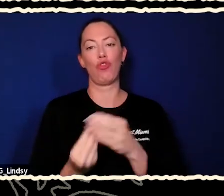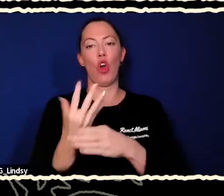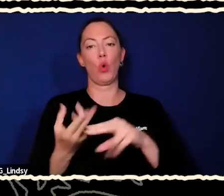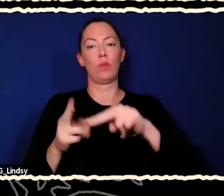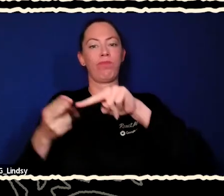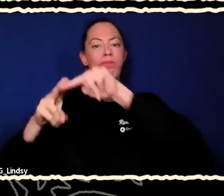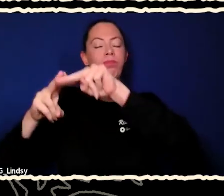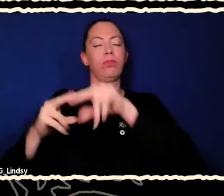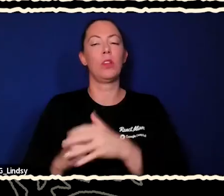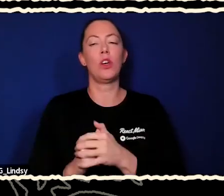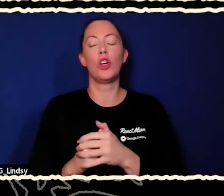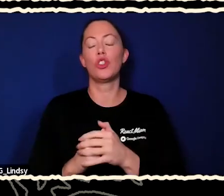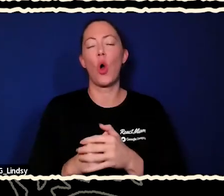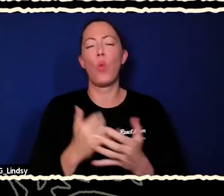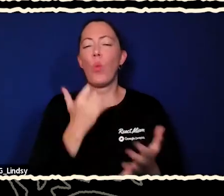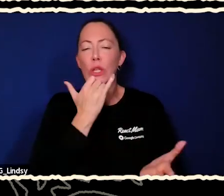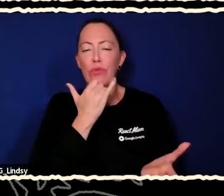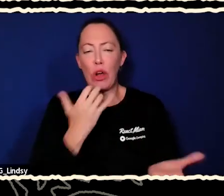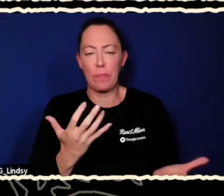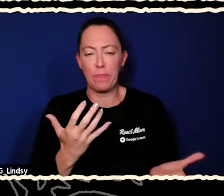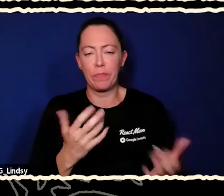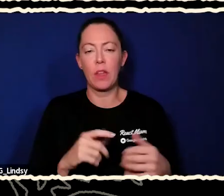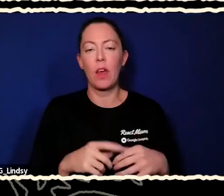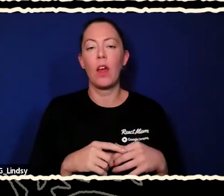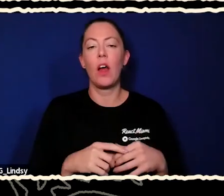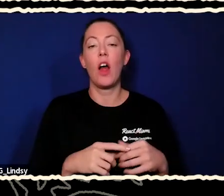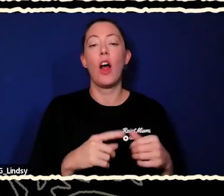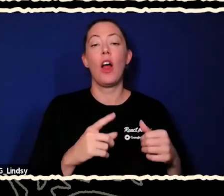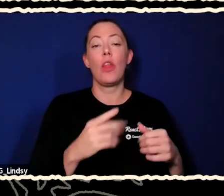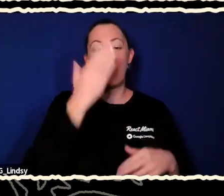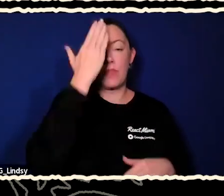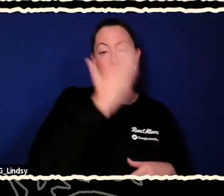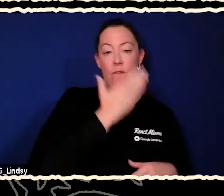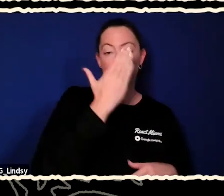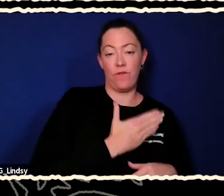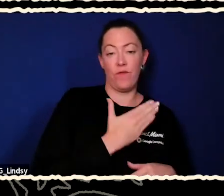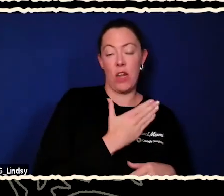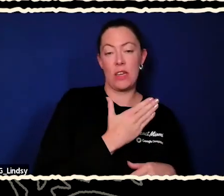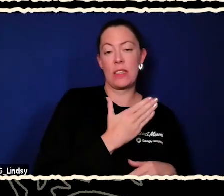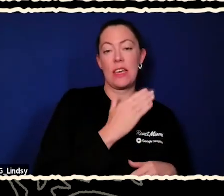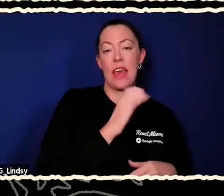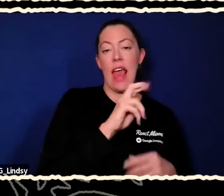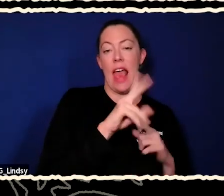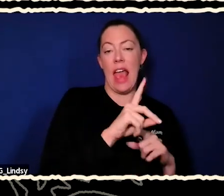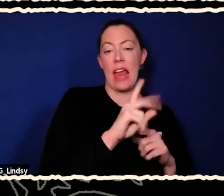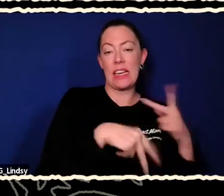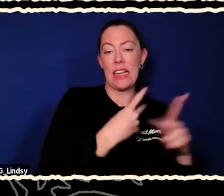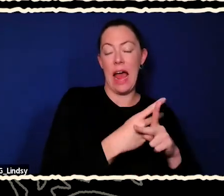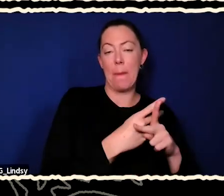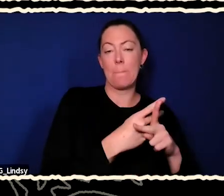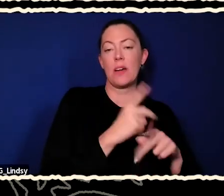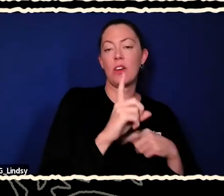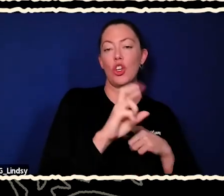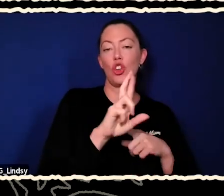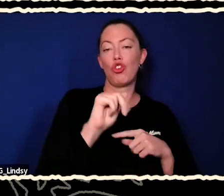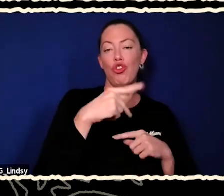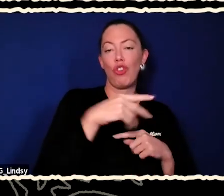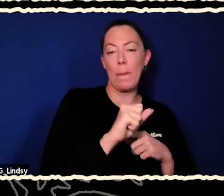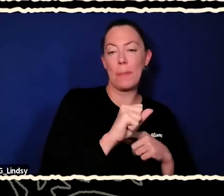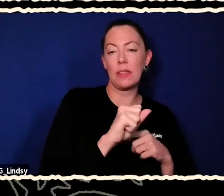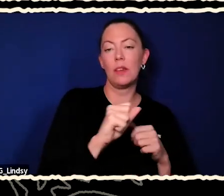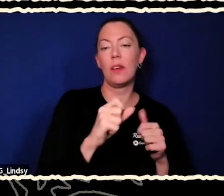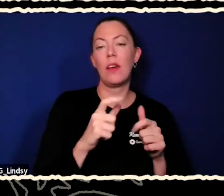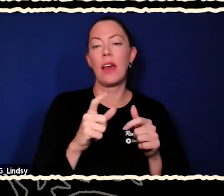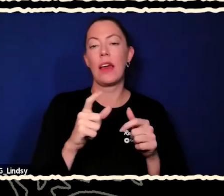So what goes wrong? The front-end type drifts from the real back-end contract. The two developers model the